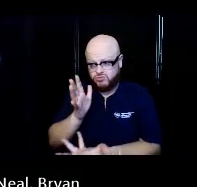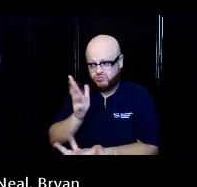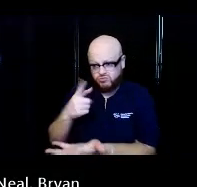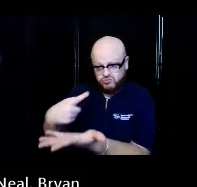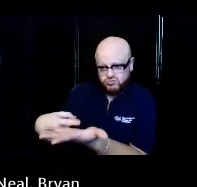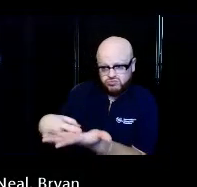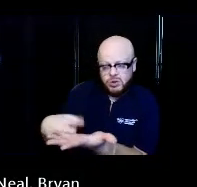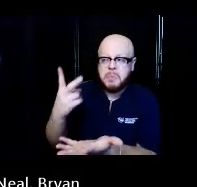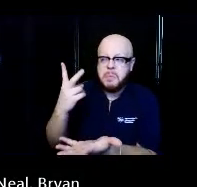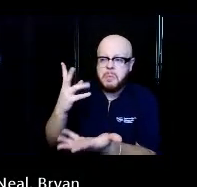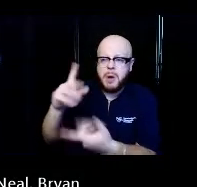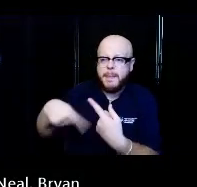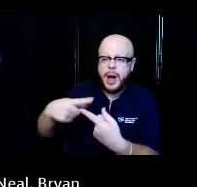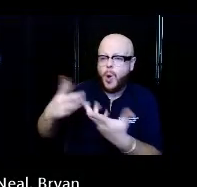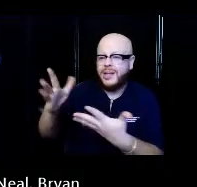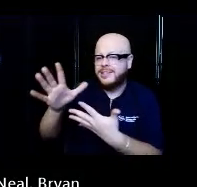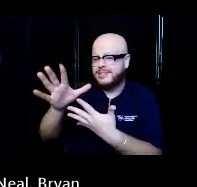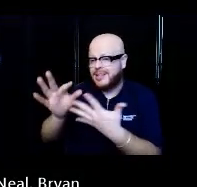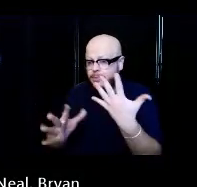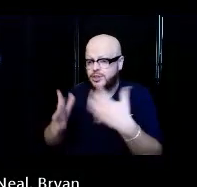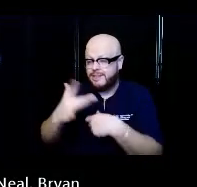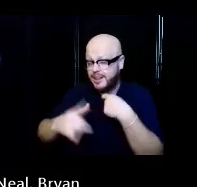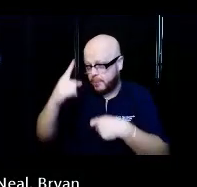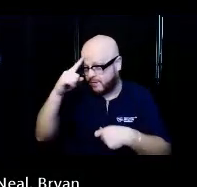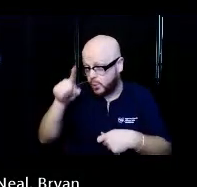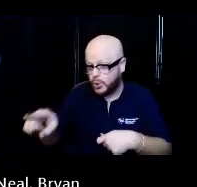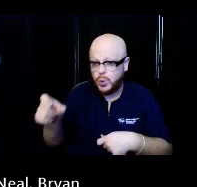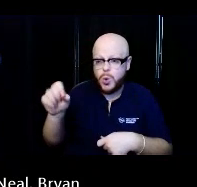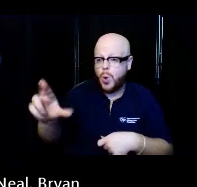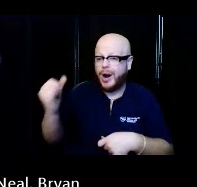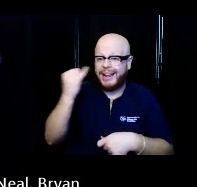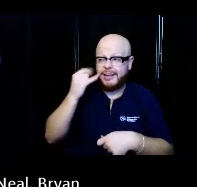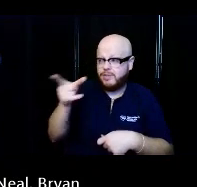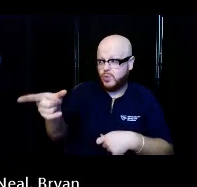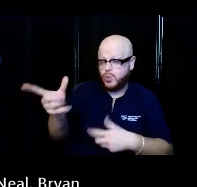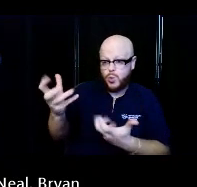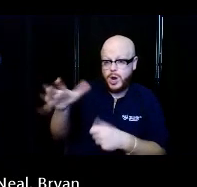you, or about your venue if you are looking to make it sensory accessible.